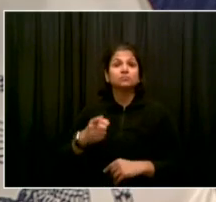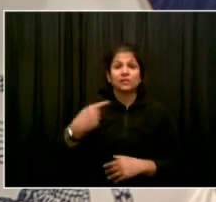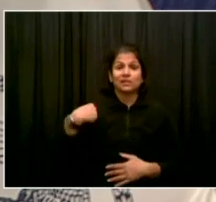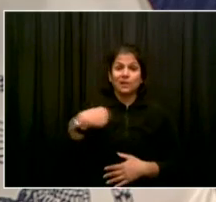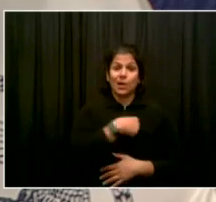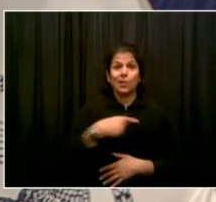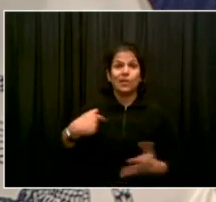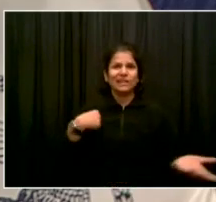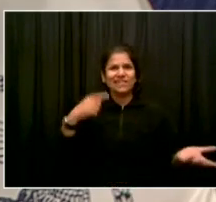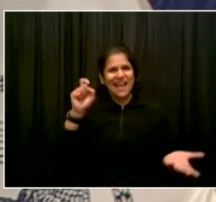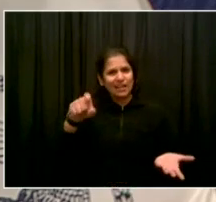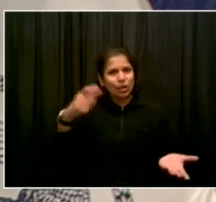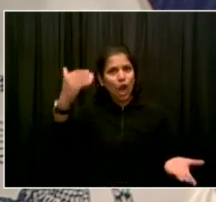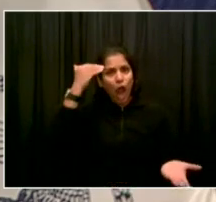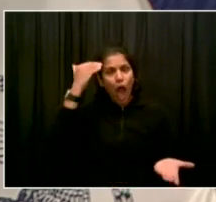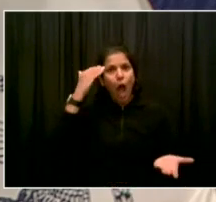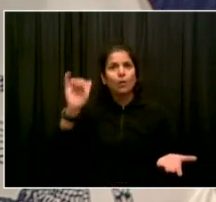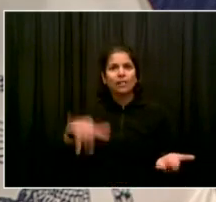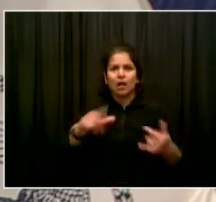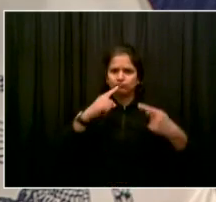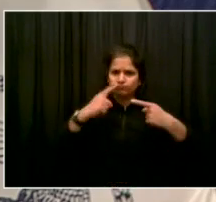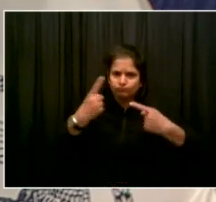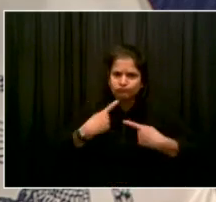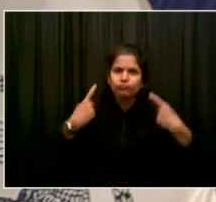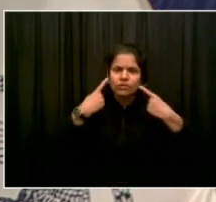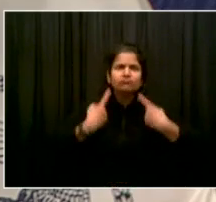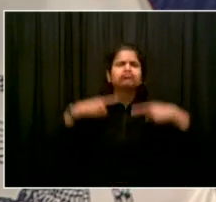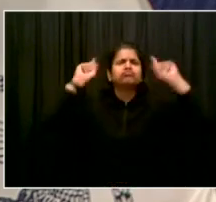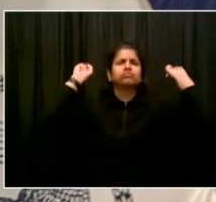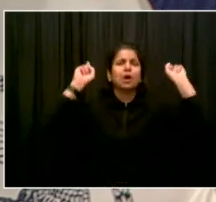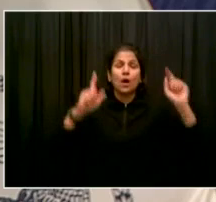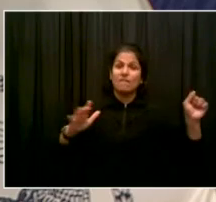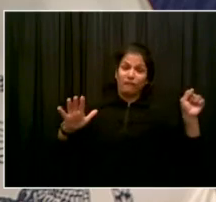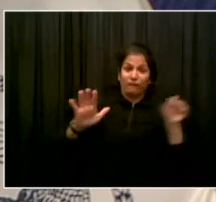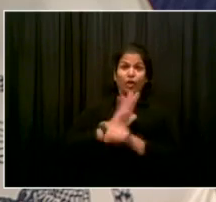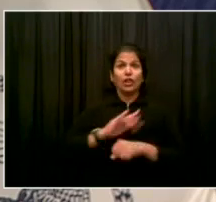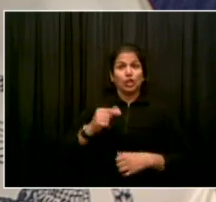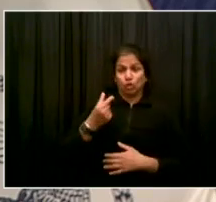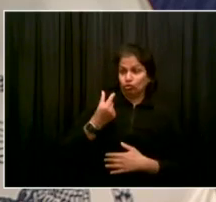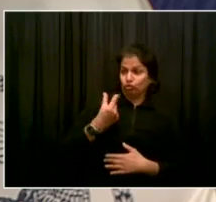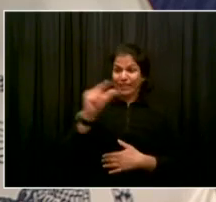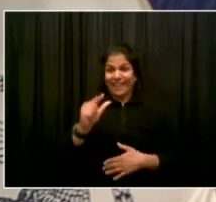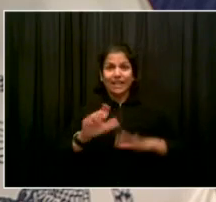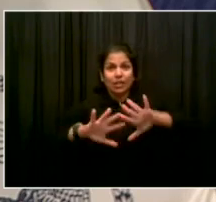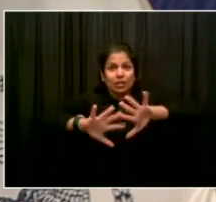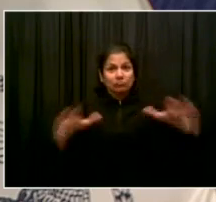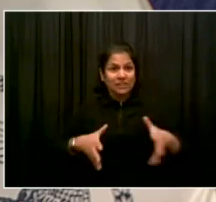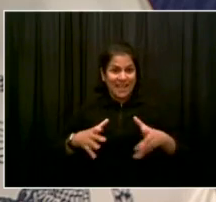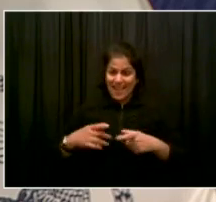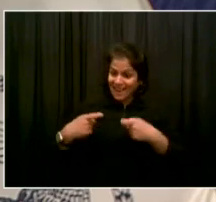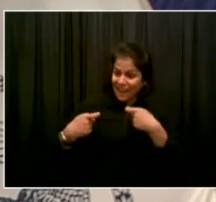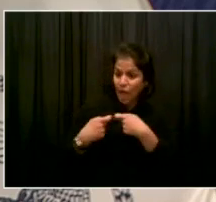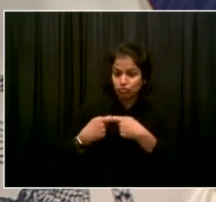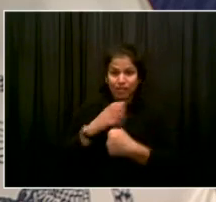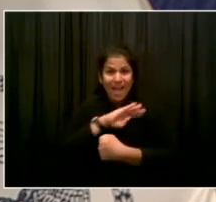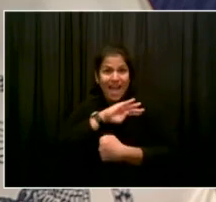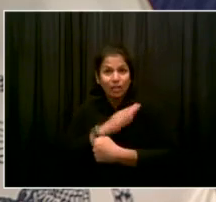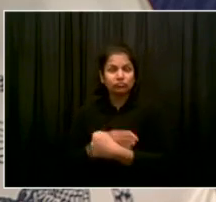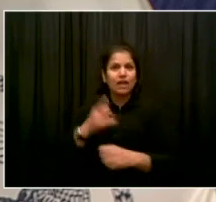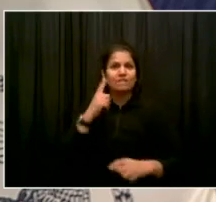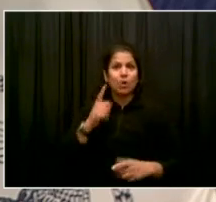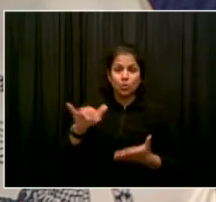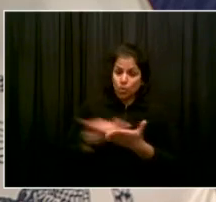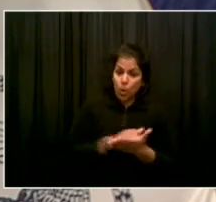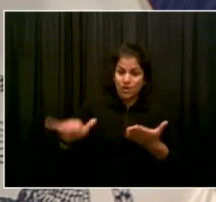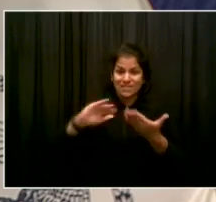all green, all electric energy for city government by 2025.